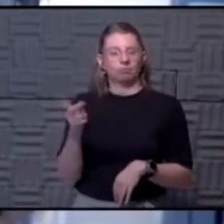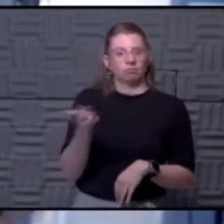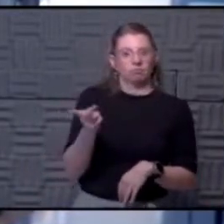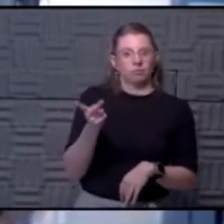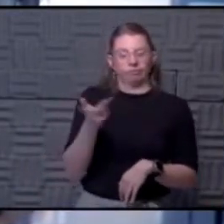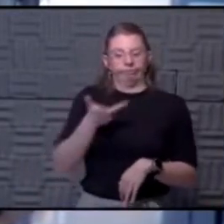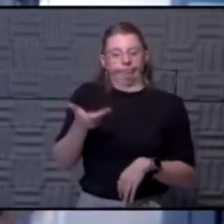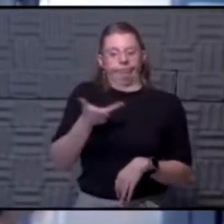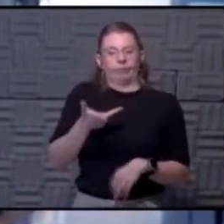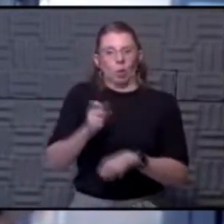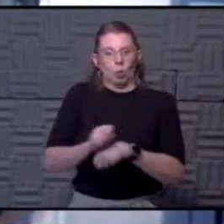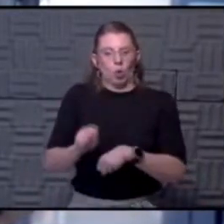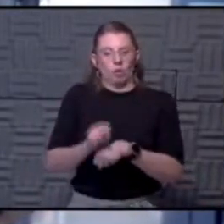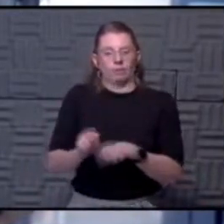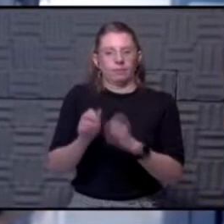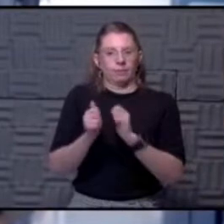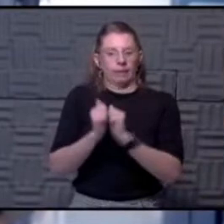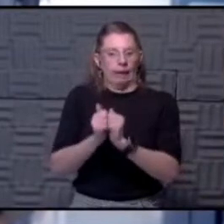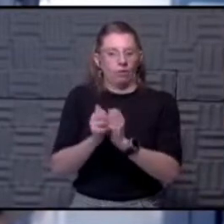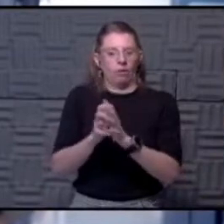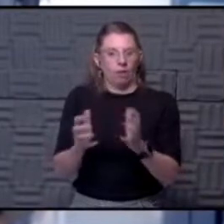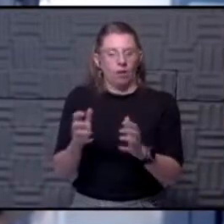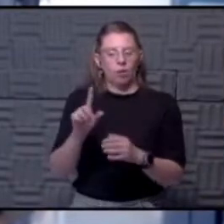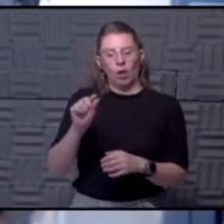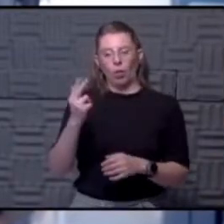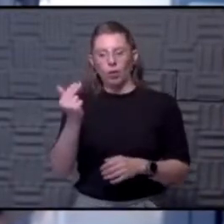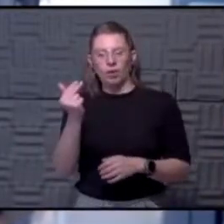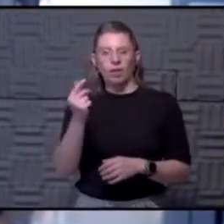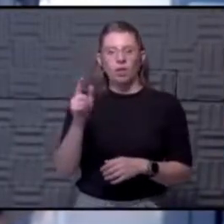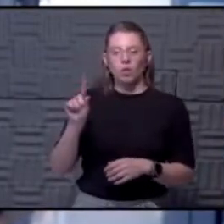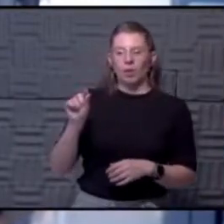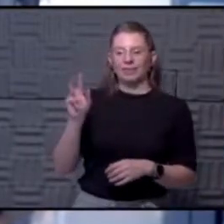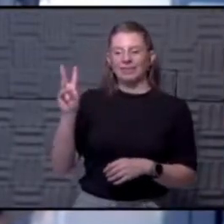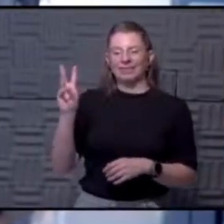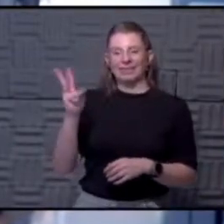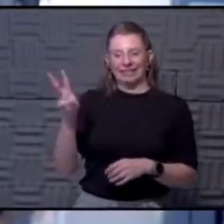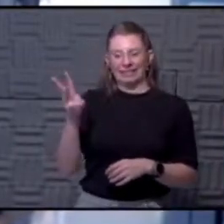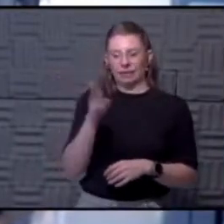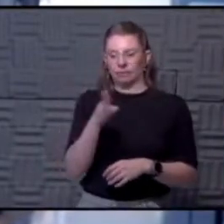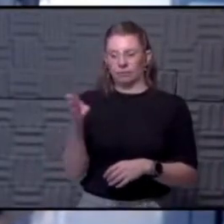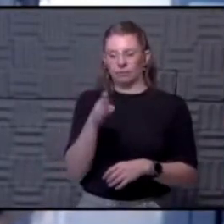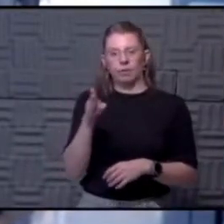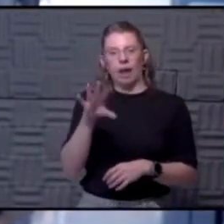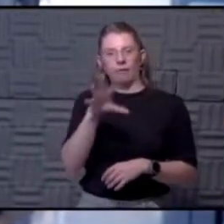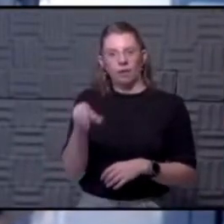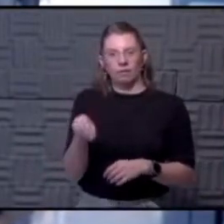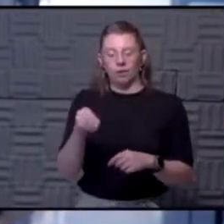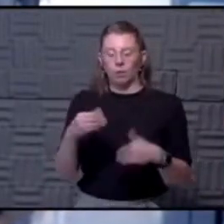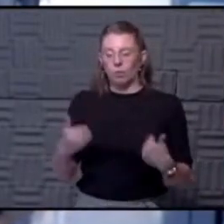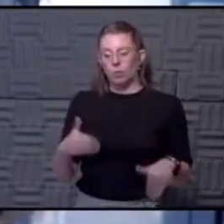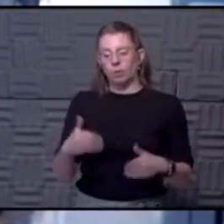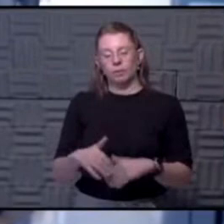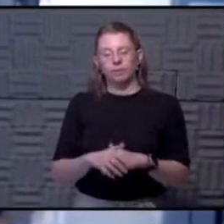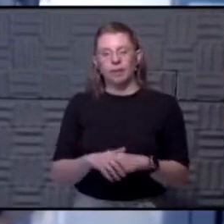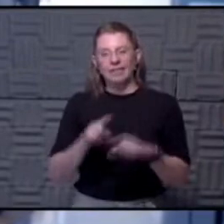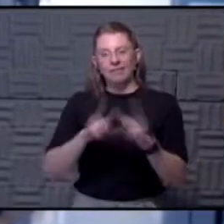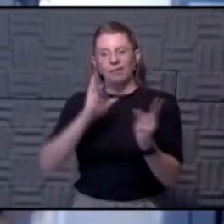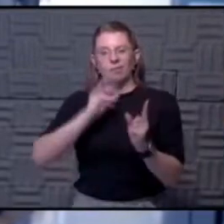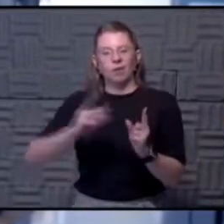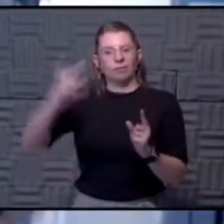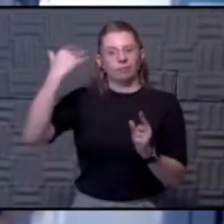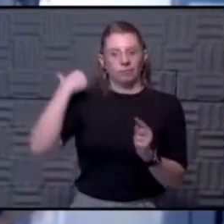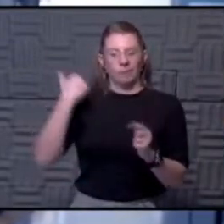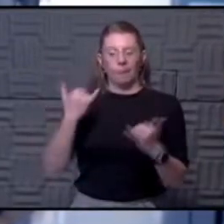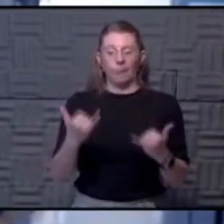and I worked together a lot on this, really 2013 to 2016 in Africa. Different ball game then. Right now, in